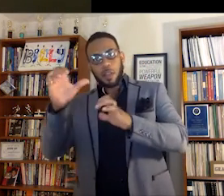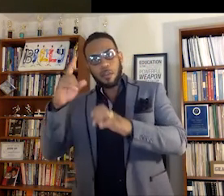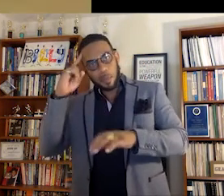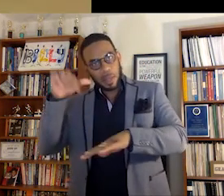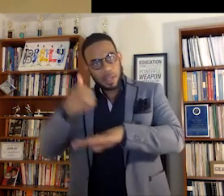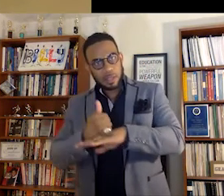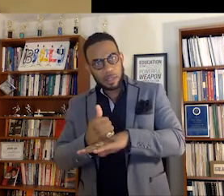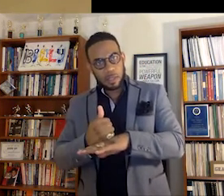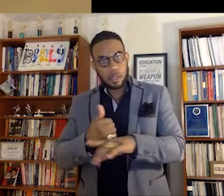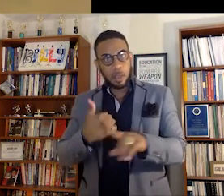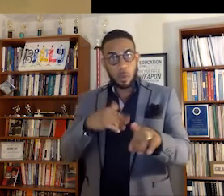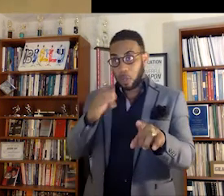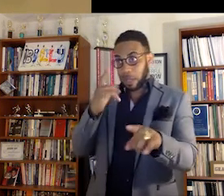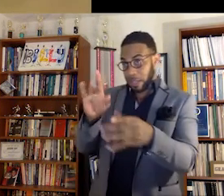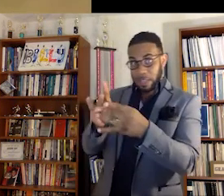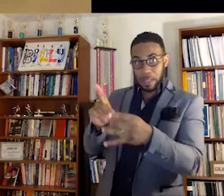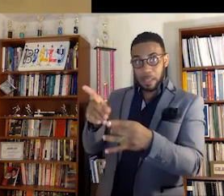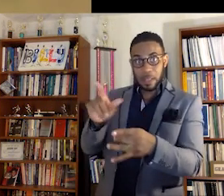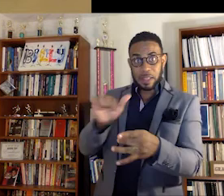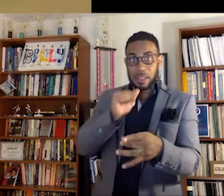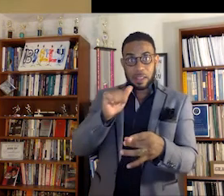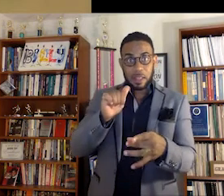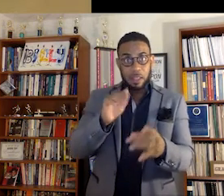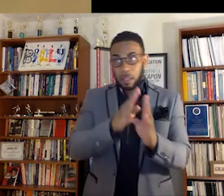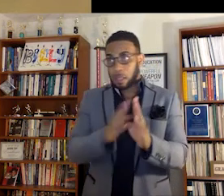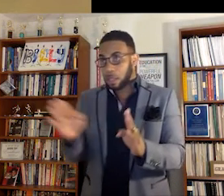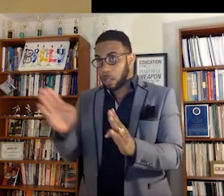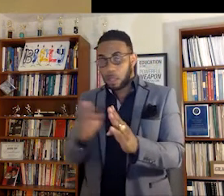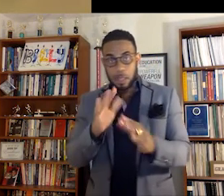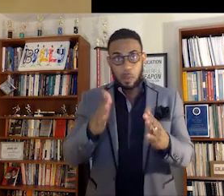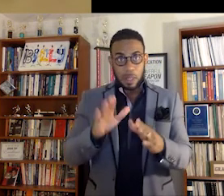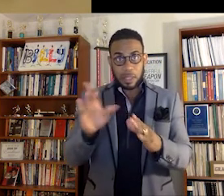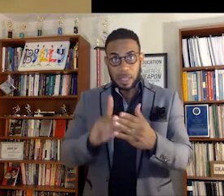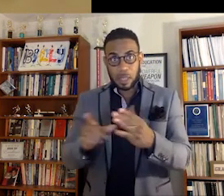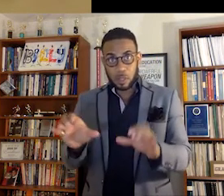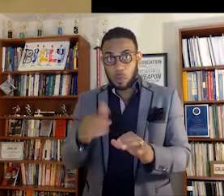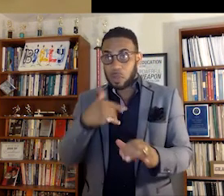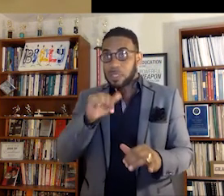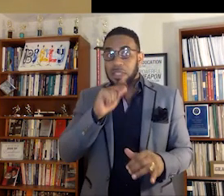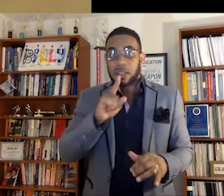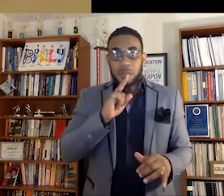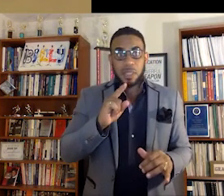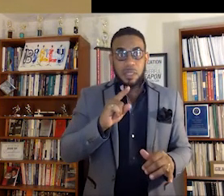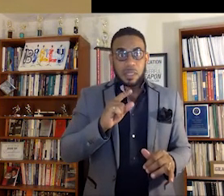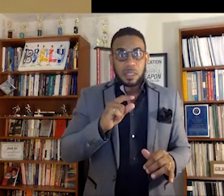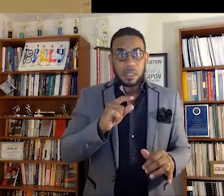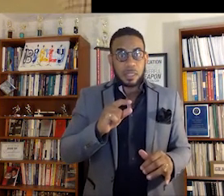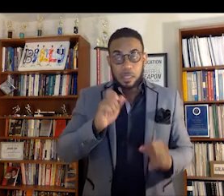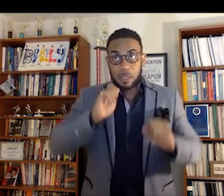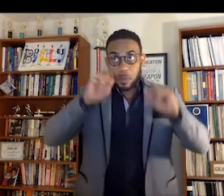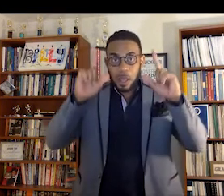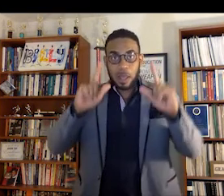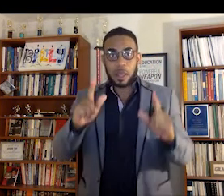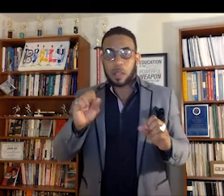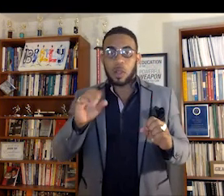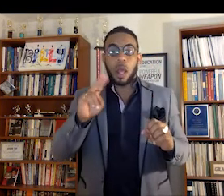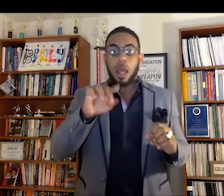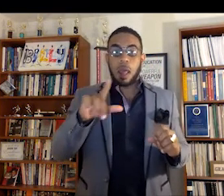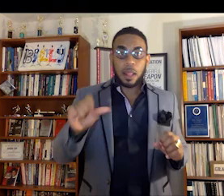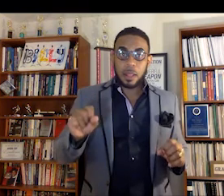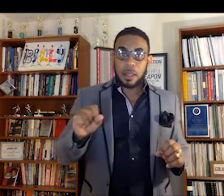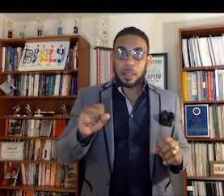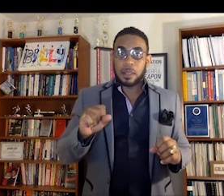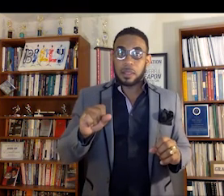mindset. We're doing, just like you said, the system is doing what it's designed to do, and we should not be surprised. So unless